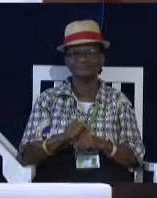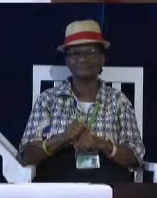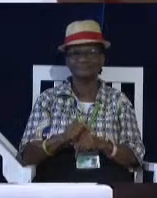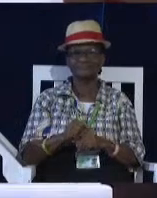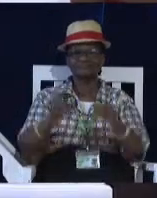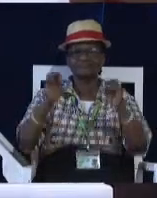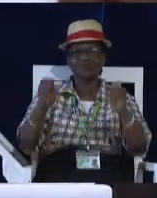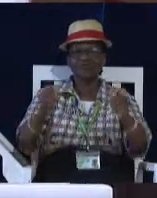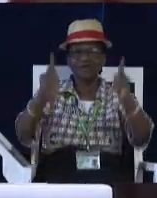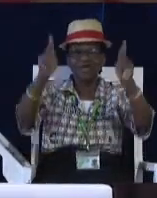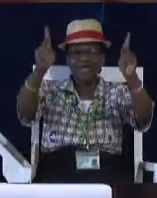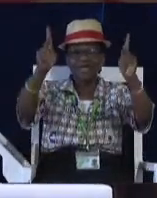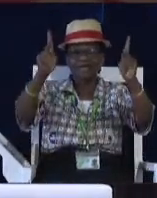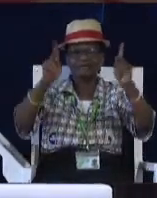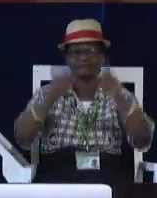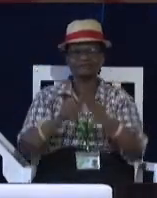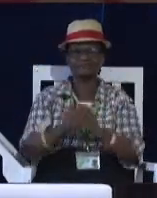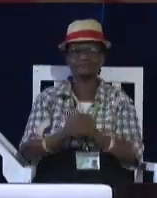Okay.